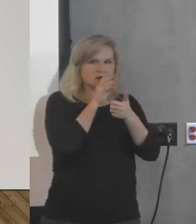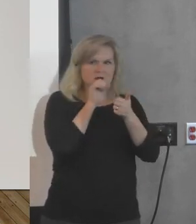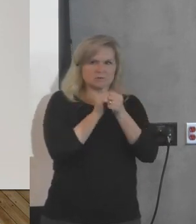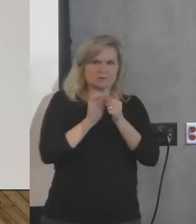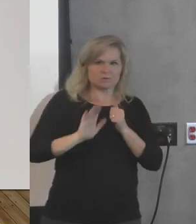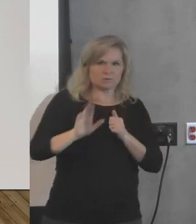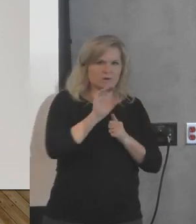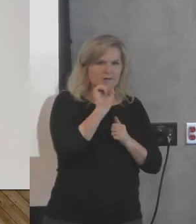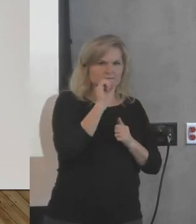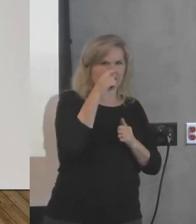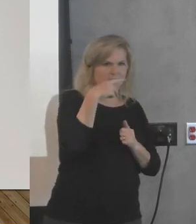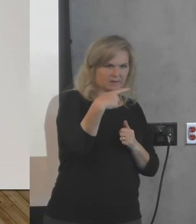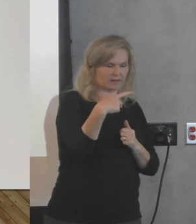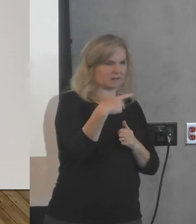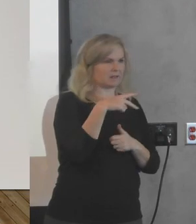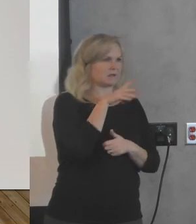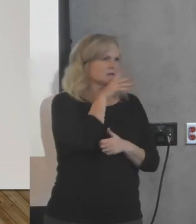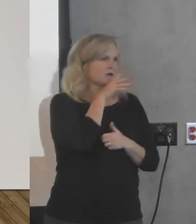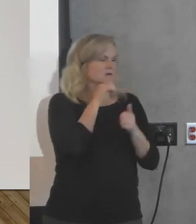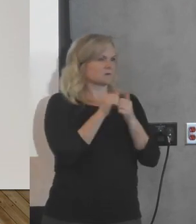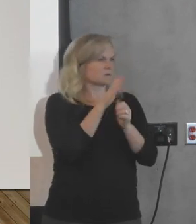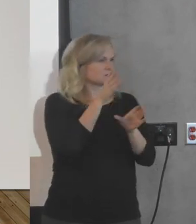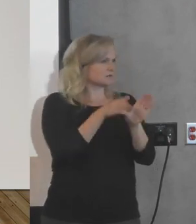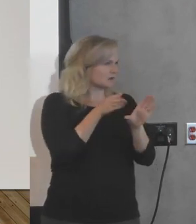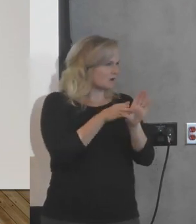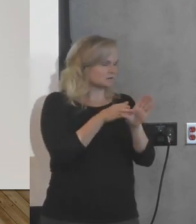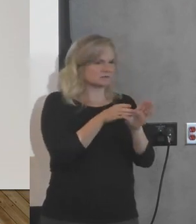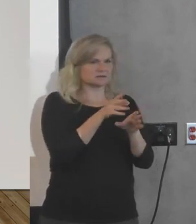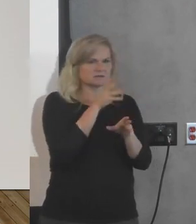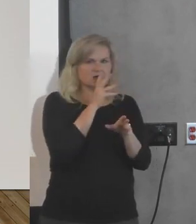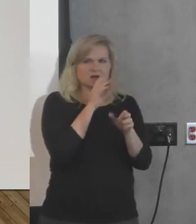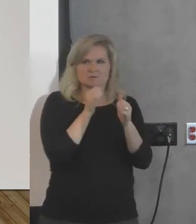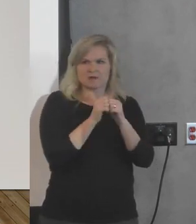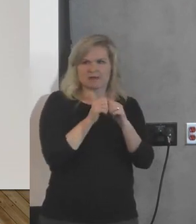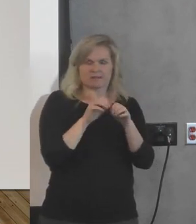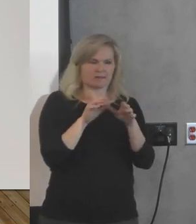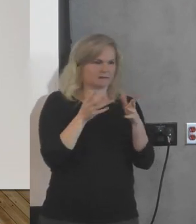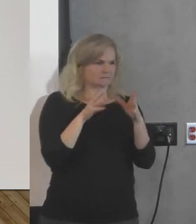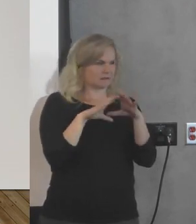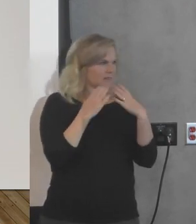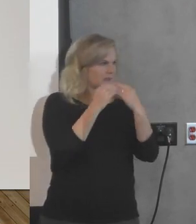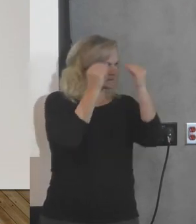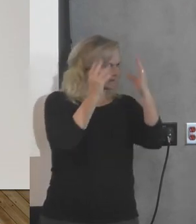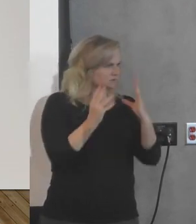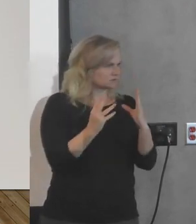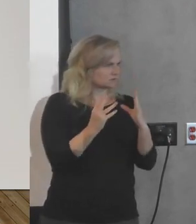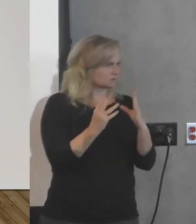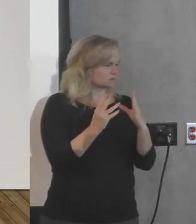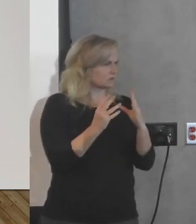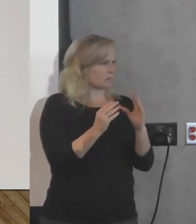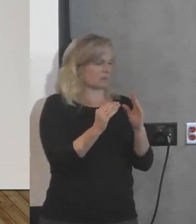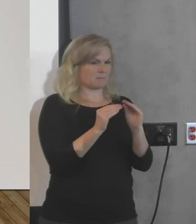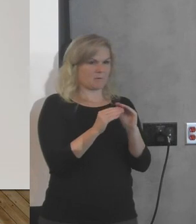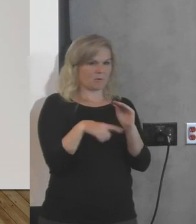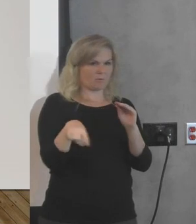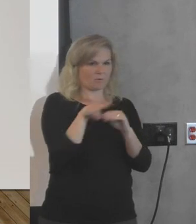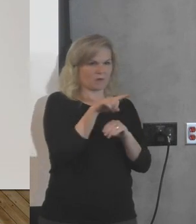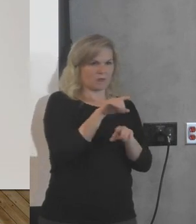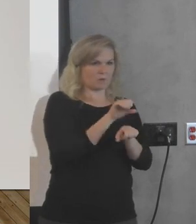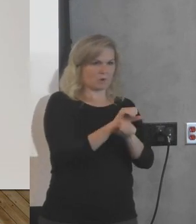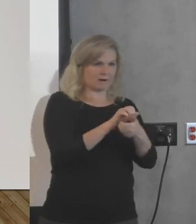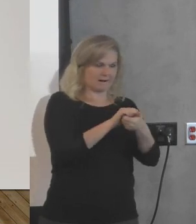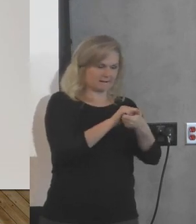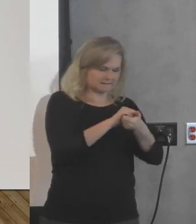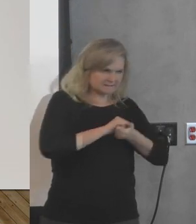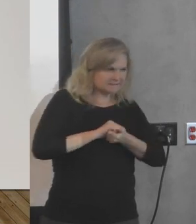SLP, talk to your psychologist, talk to the classroom teacher. the more closely that we can work with